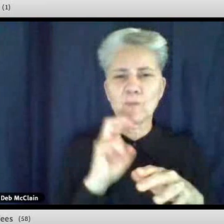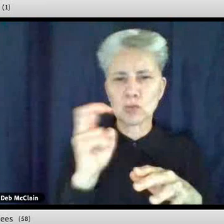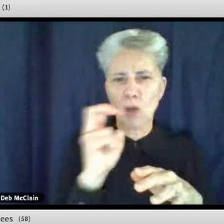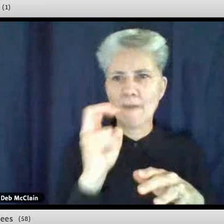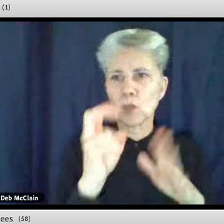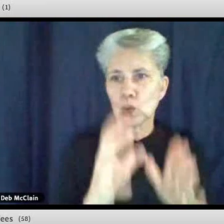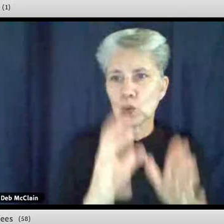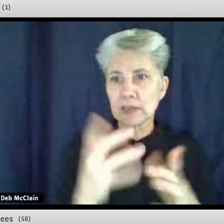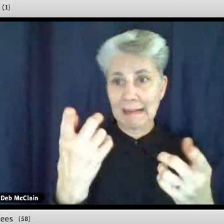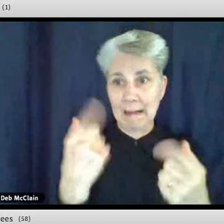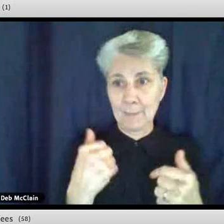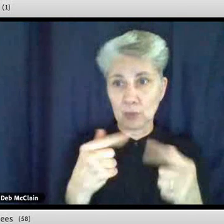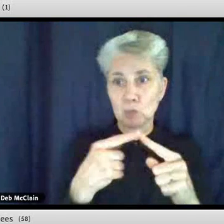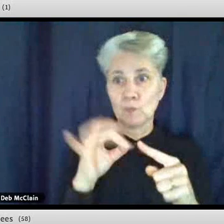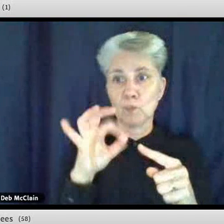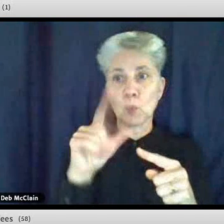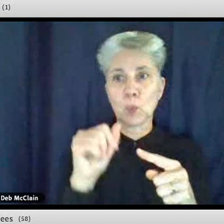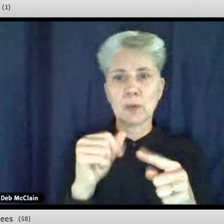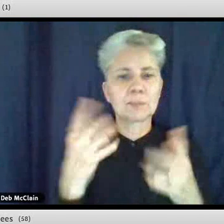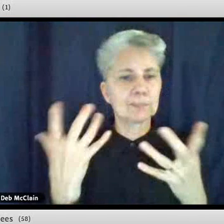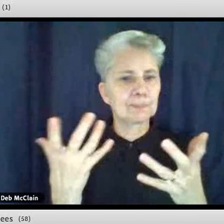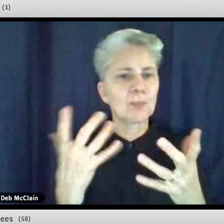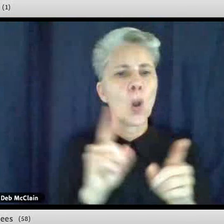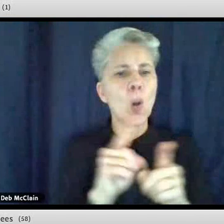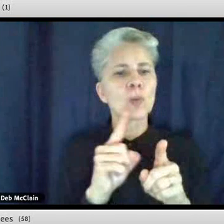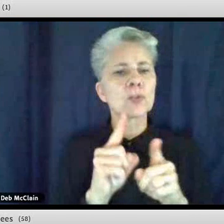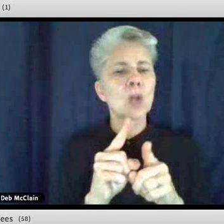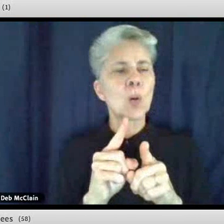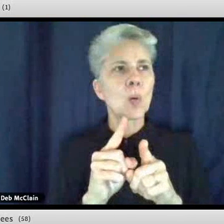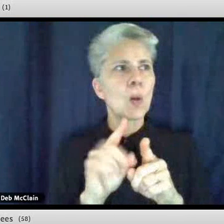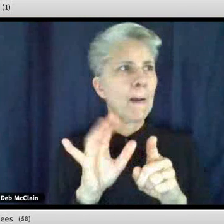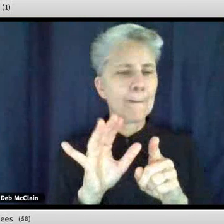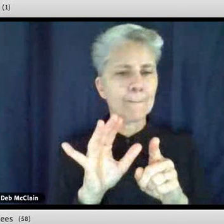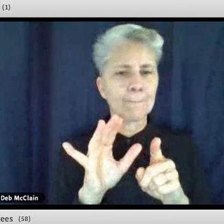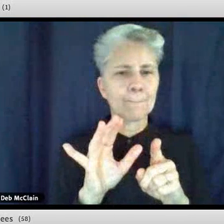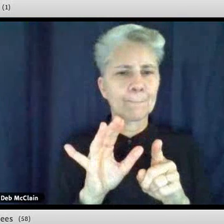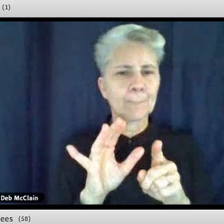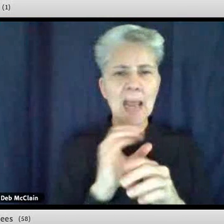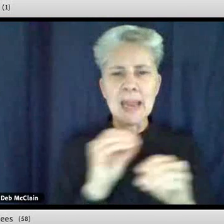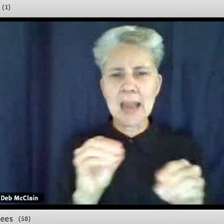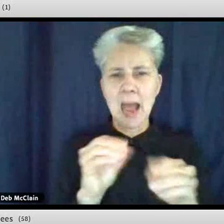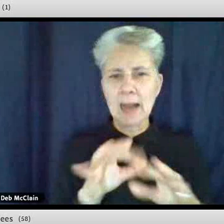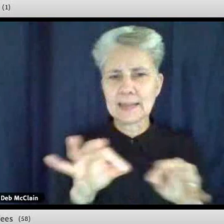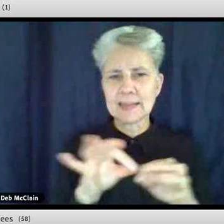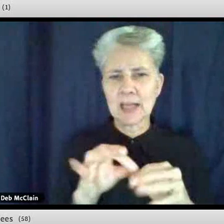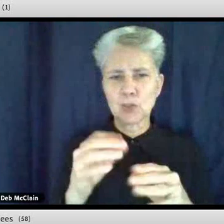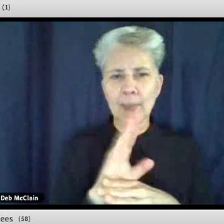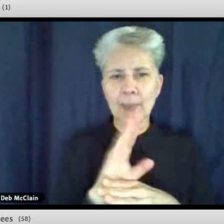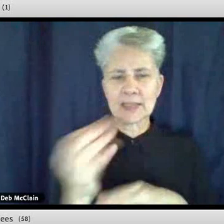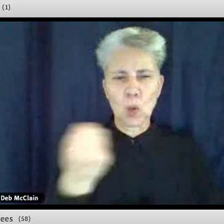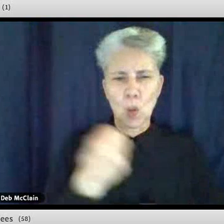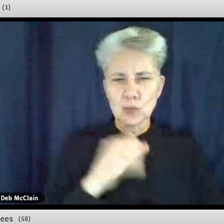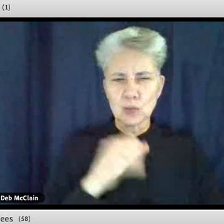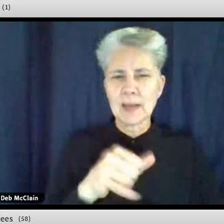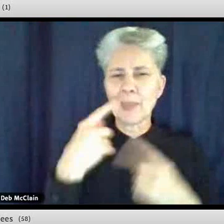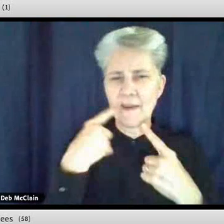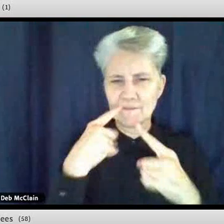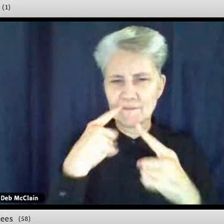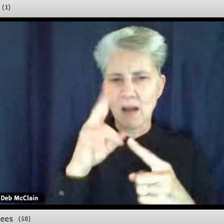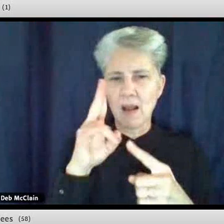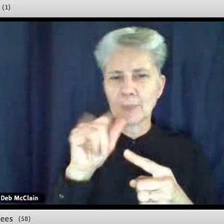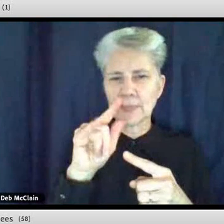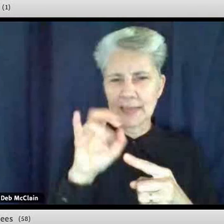got a quarantine for travelers. Um, you know, what also was non-essential business